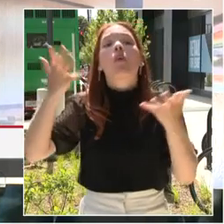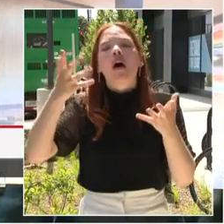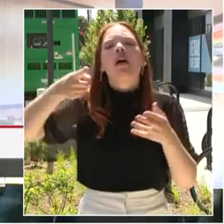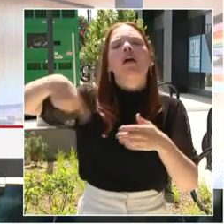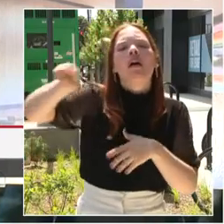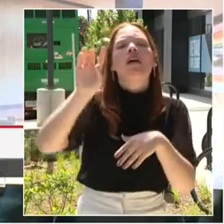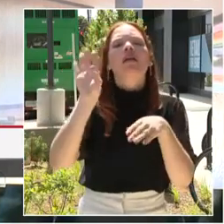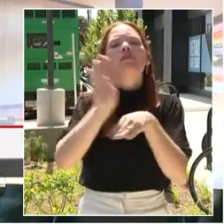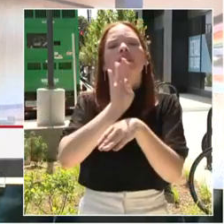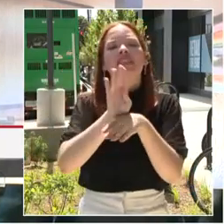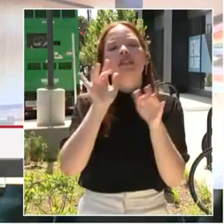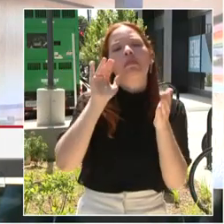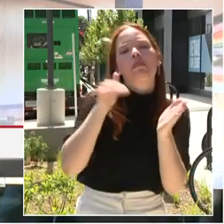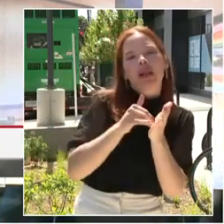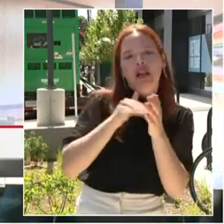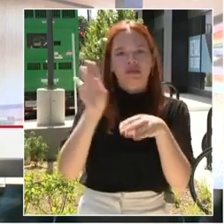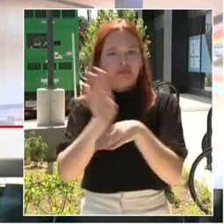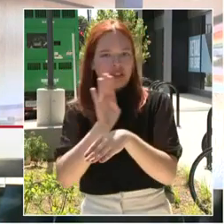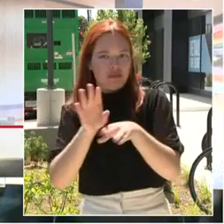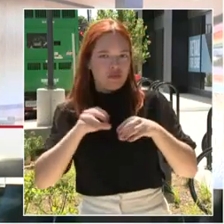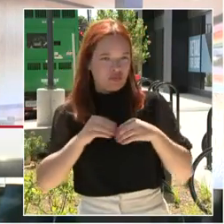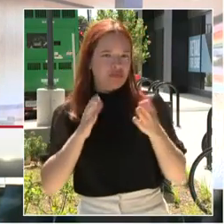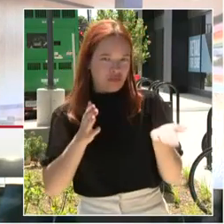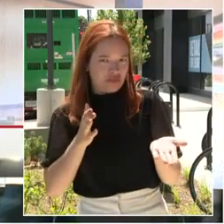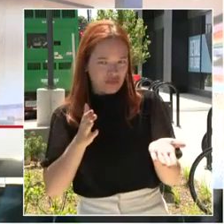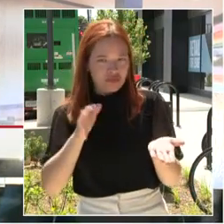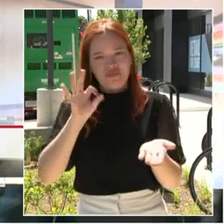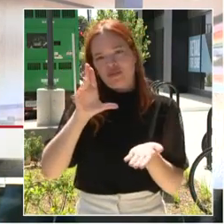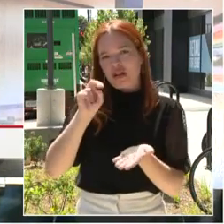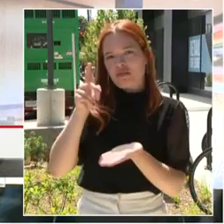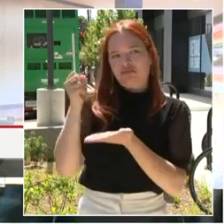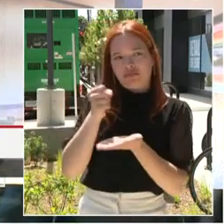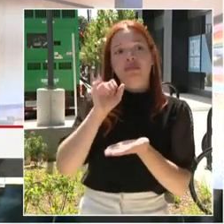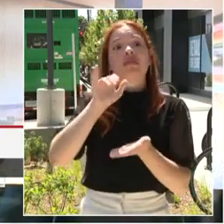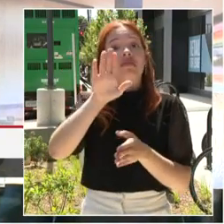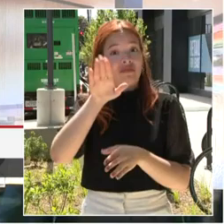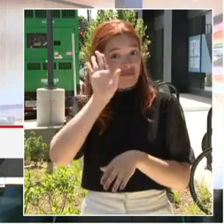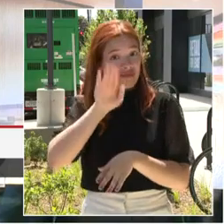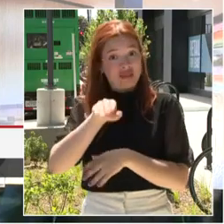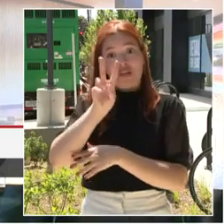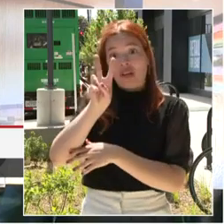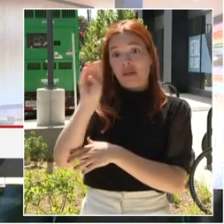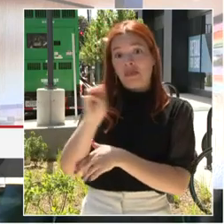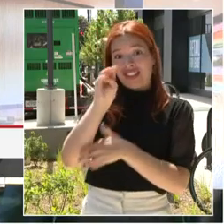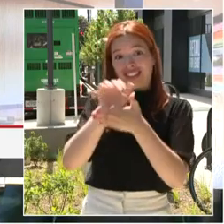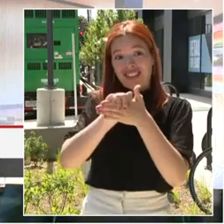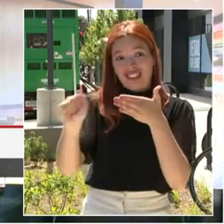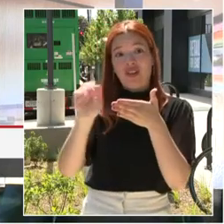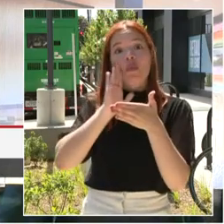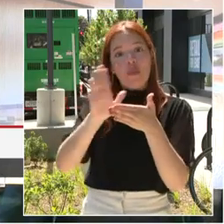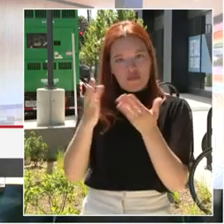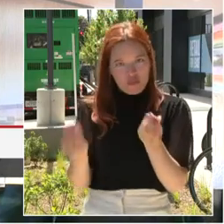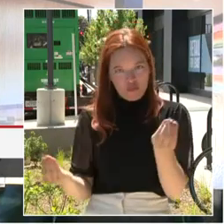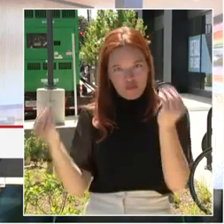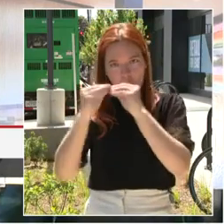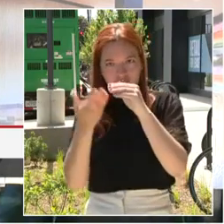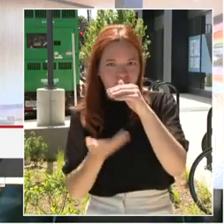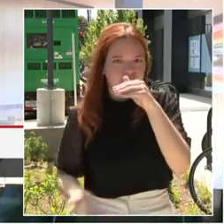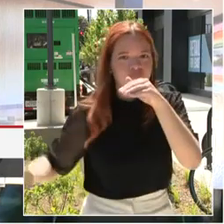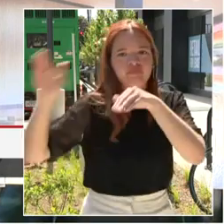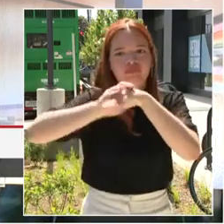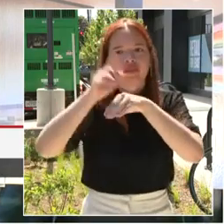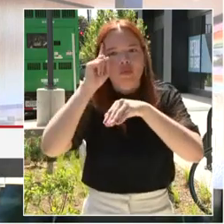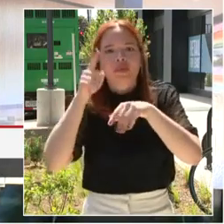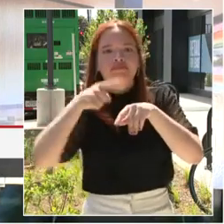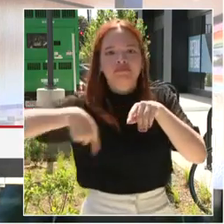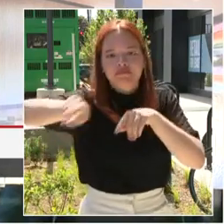that round, we will have an additional $2 million in applications. It will open on June the